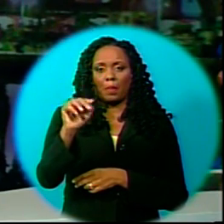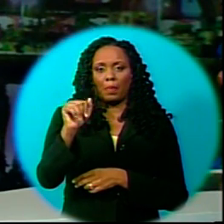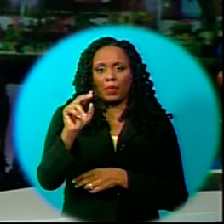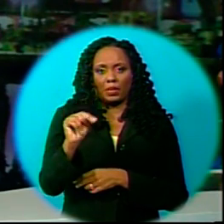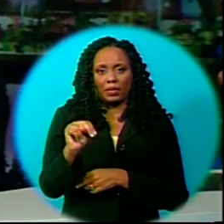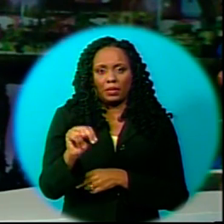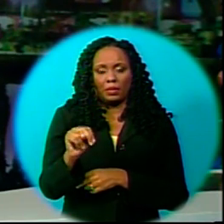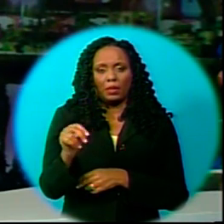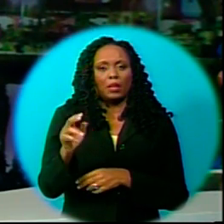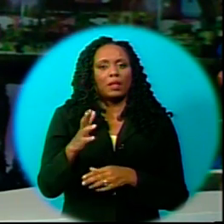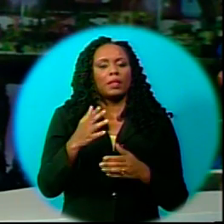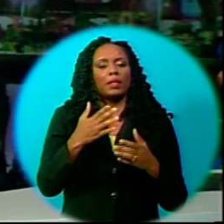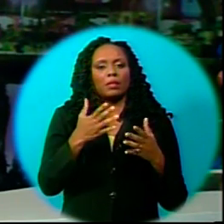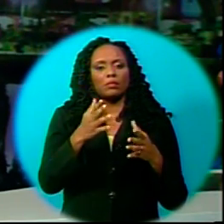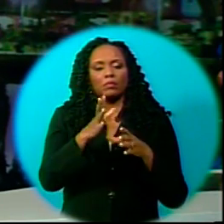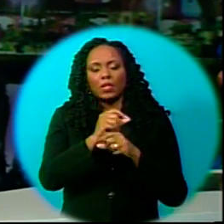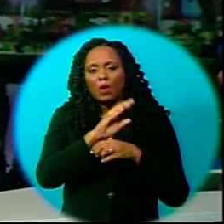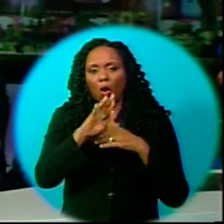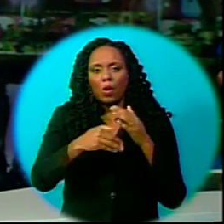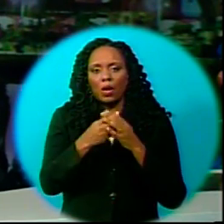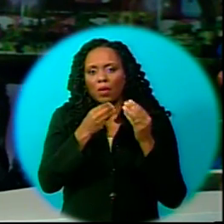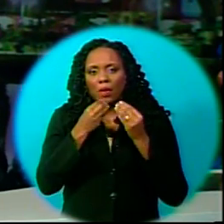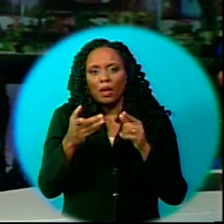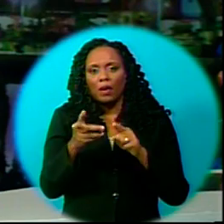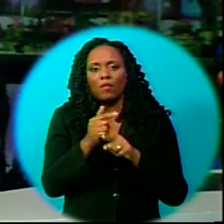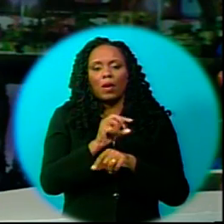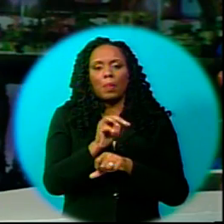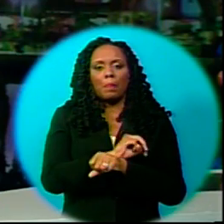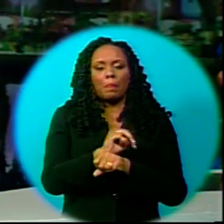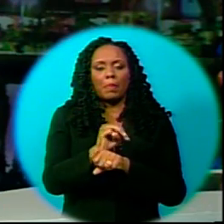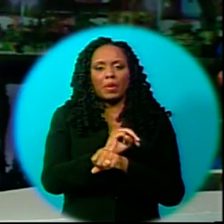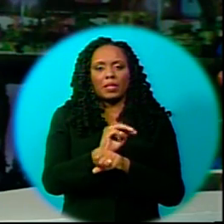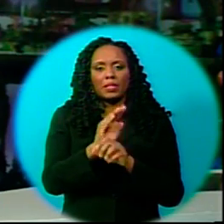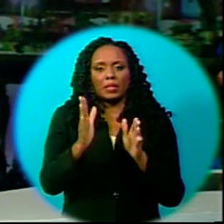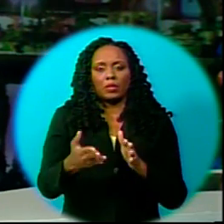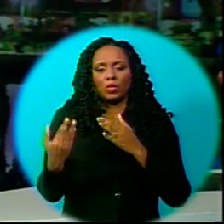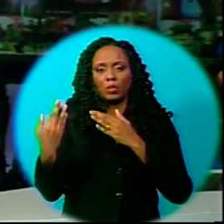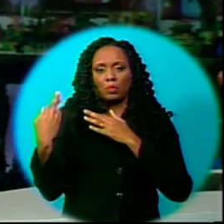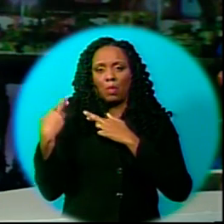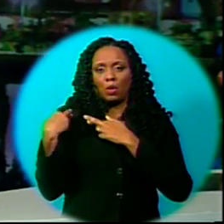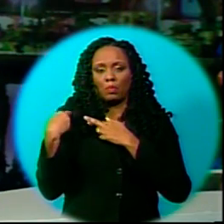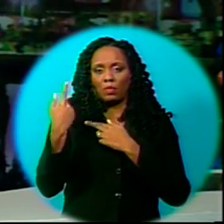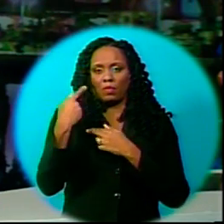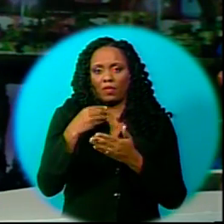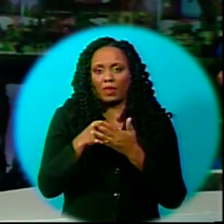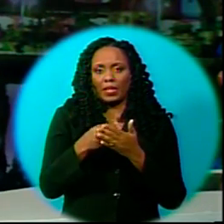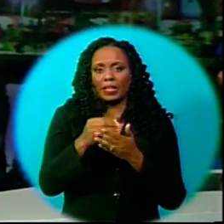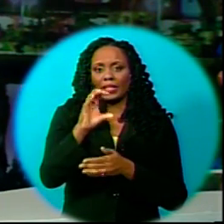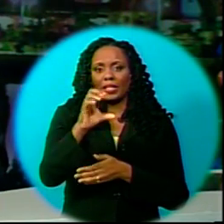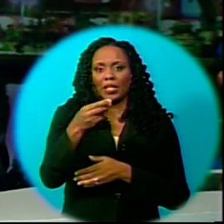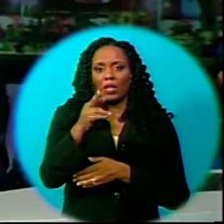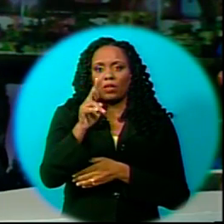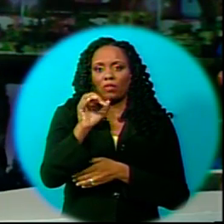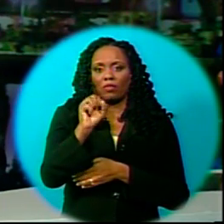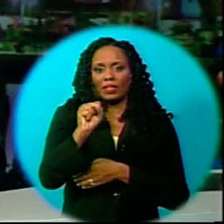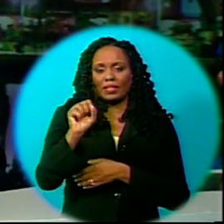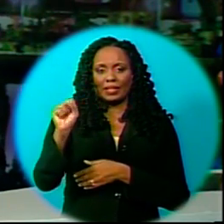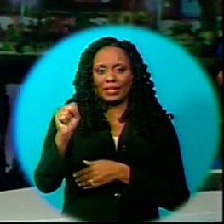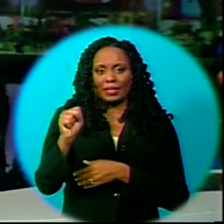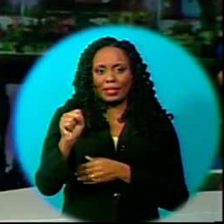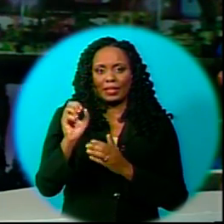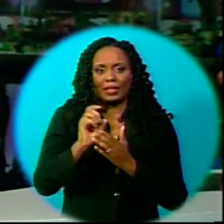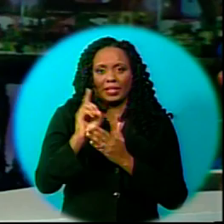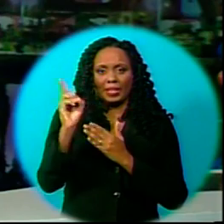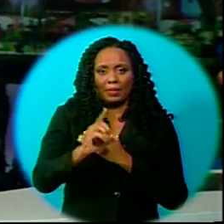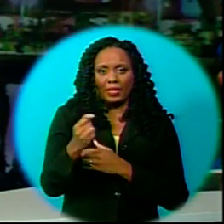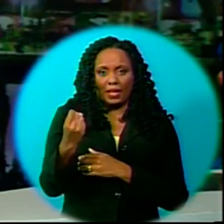first meeting with the Prime Minister of Finance, Chris Sinclair, and senior officials of his ministry last Thursday, December the 11th. And they are